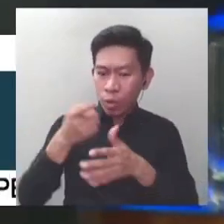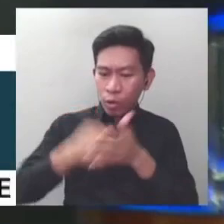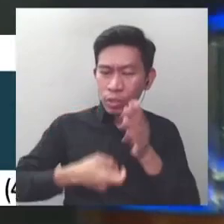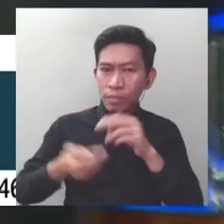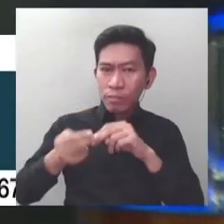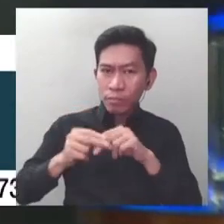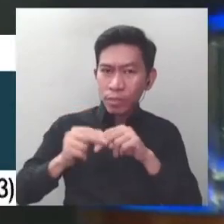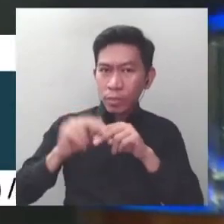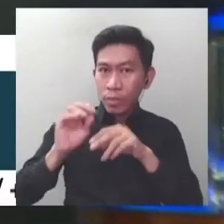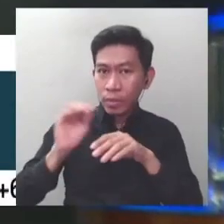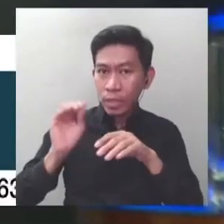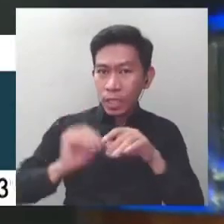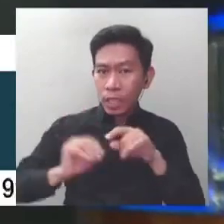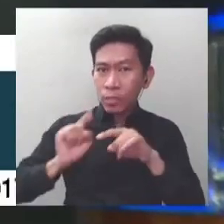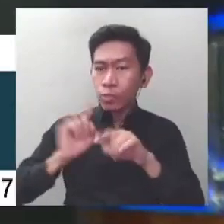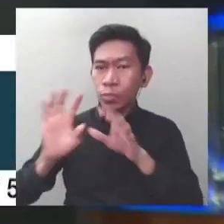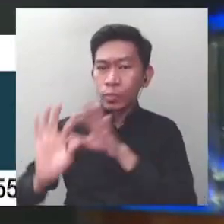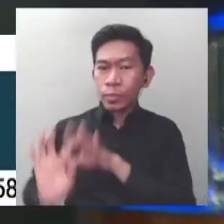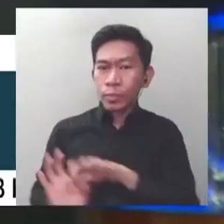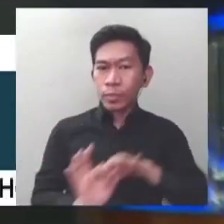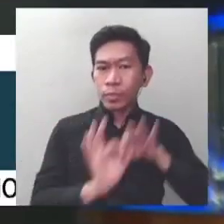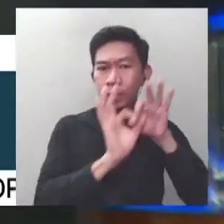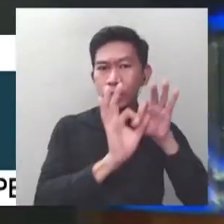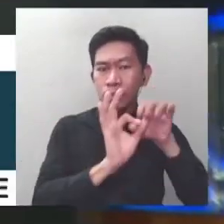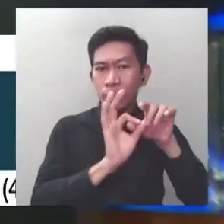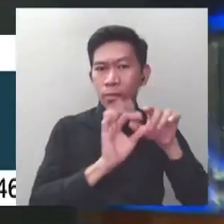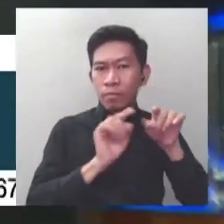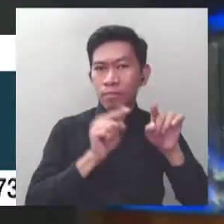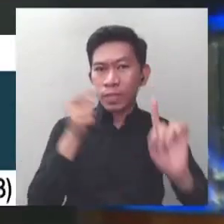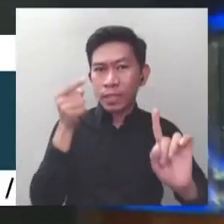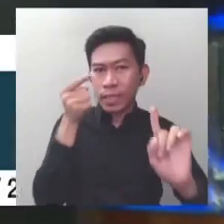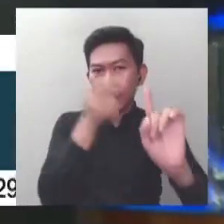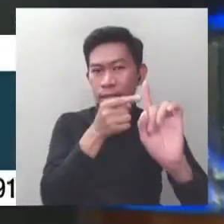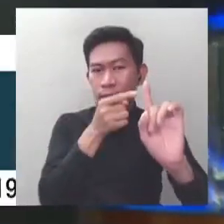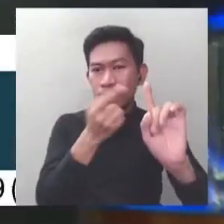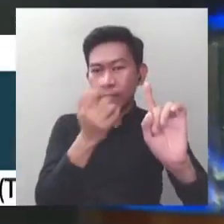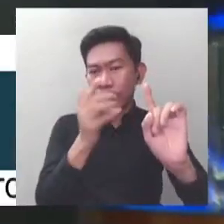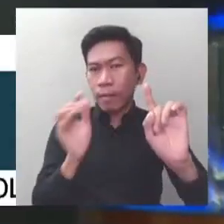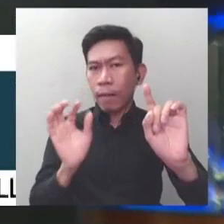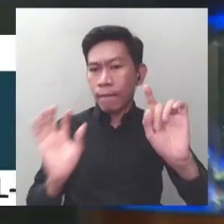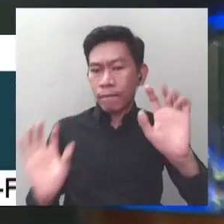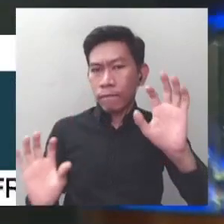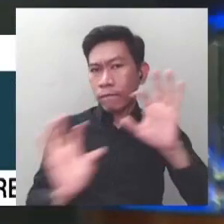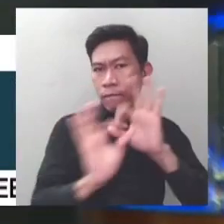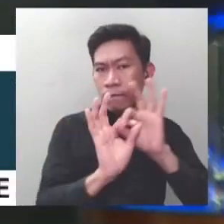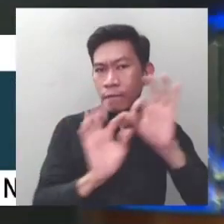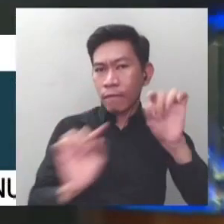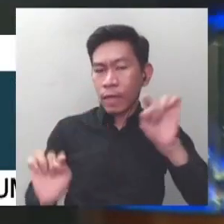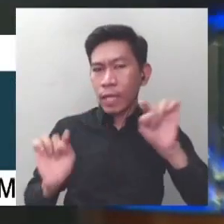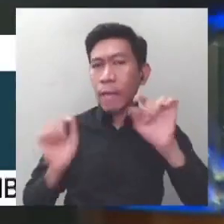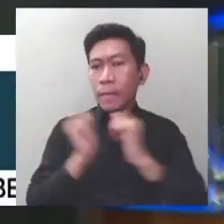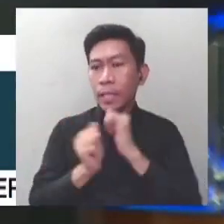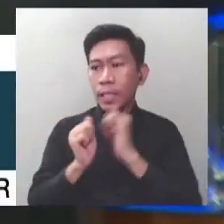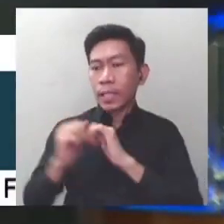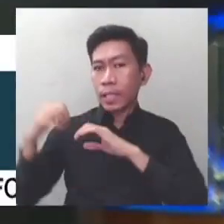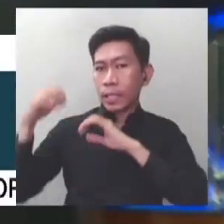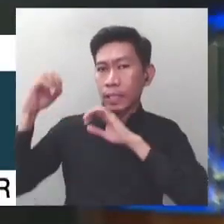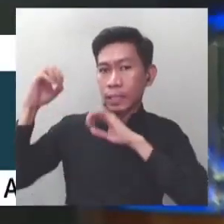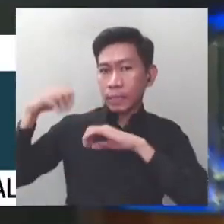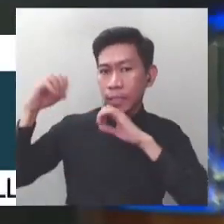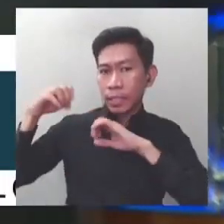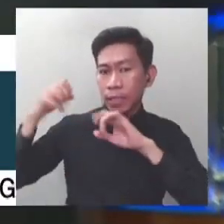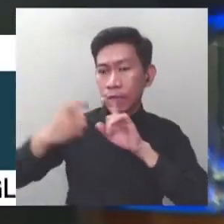anchored to the inflation target. By that I mean that expectations coming from our